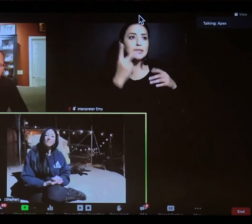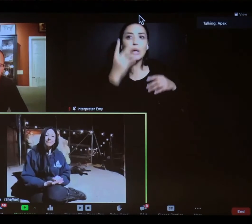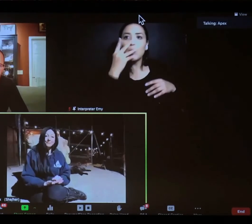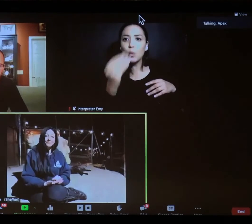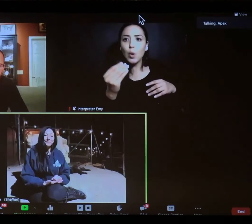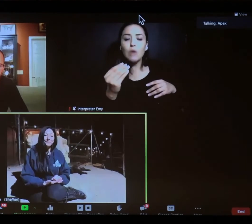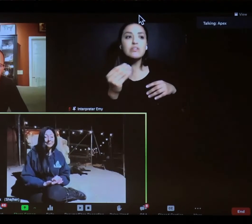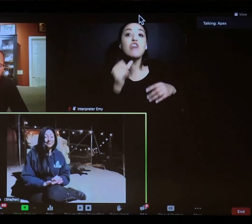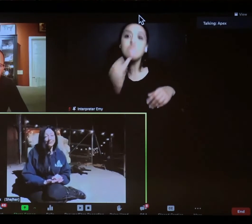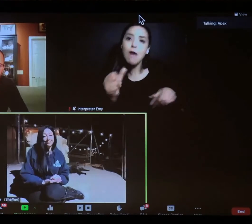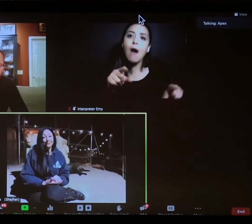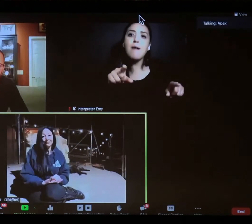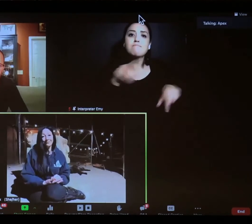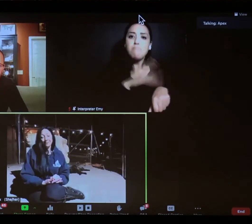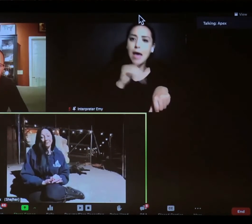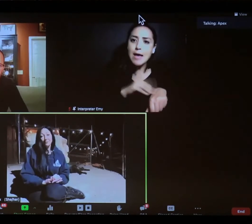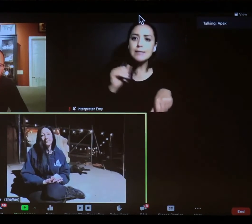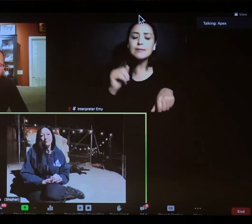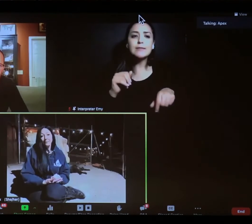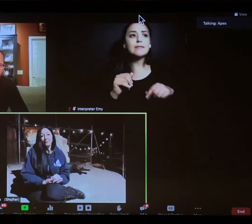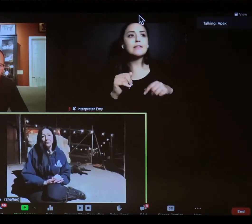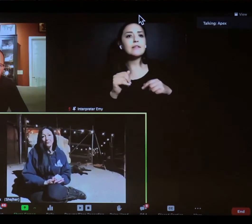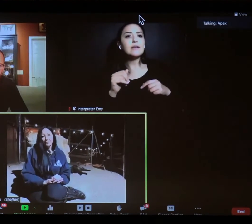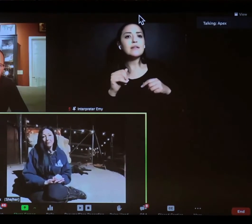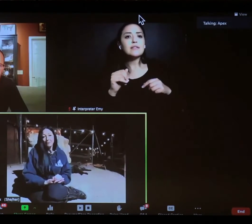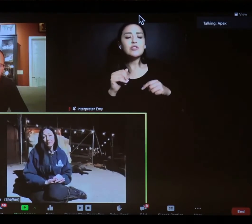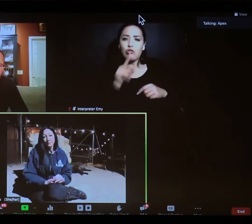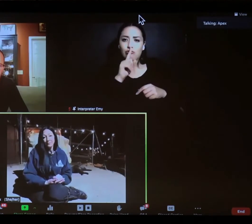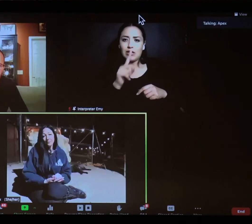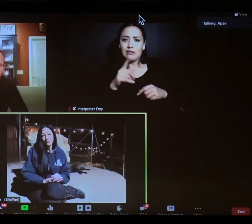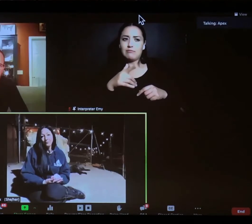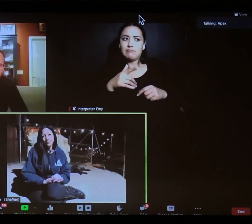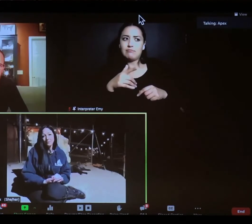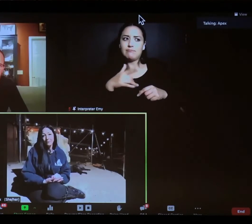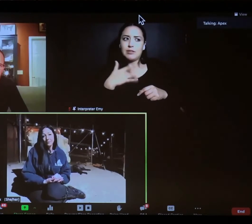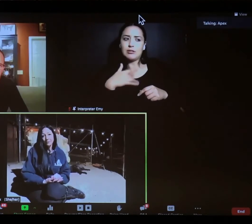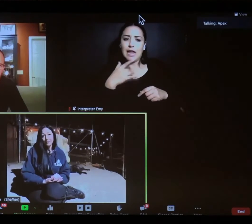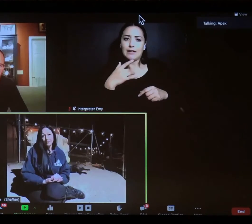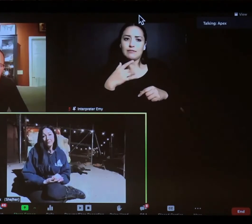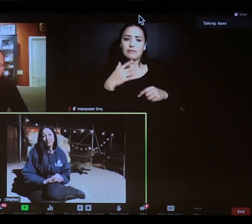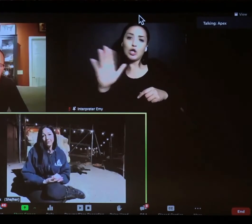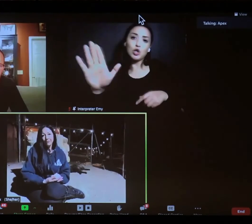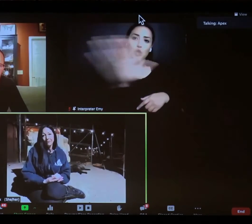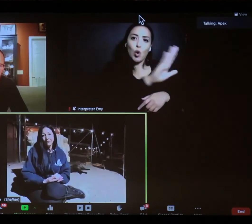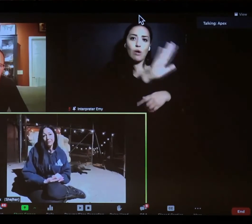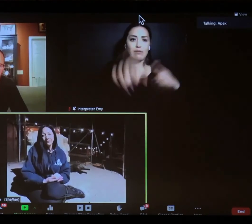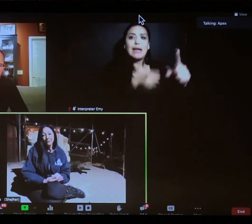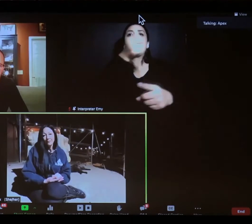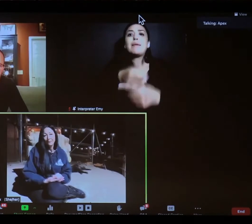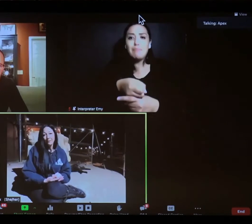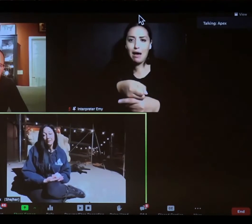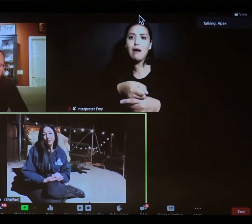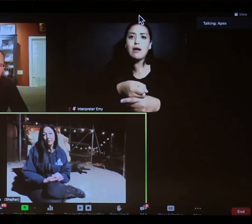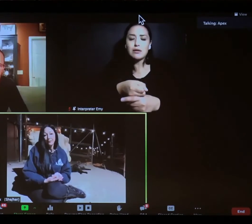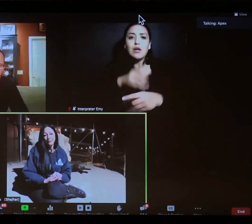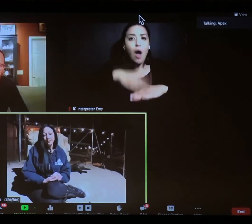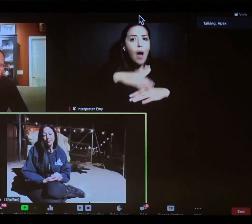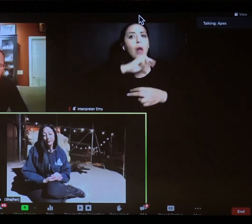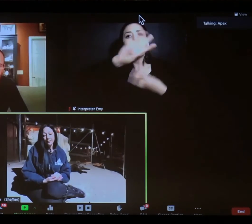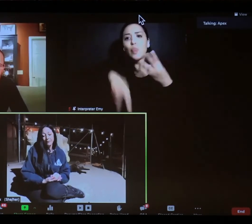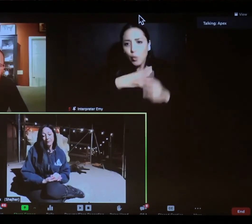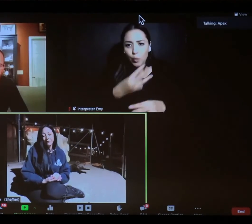buy them as pets, and I think a lot of that has to do with your guys' impact and, you know, what you have been sharing through your philosophy. So I